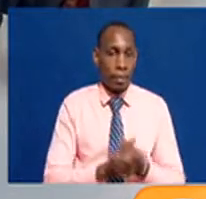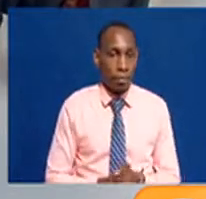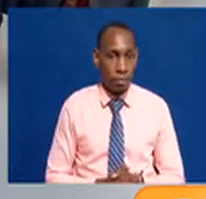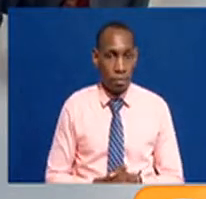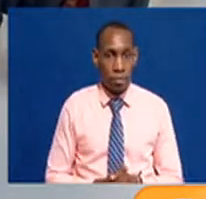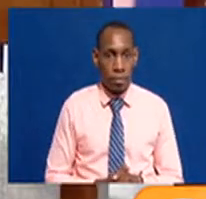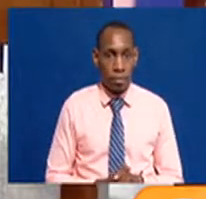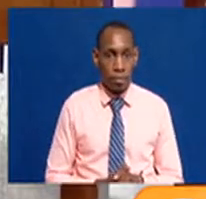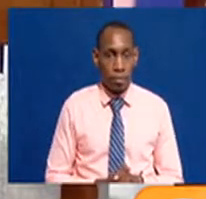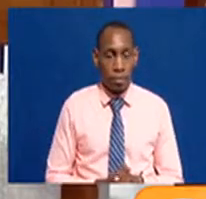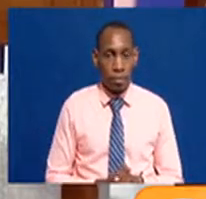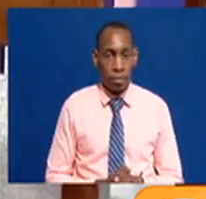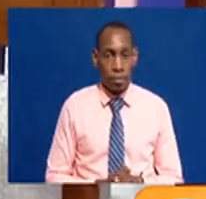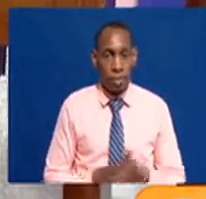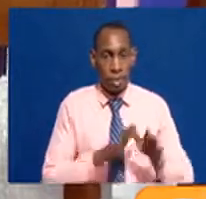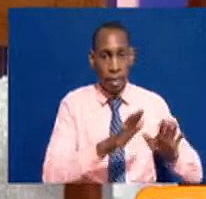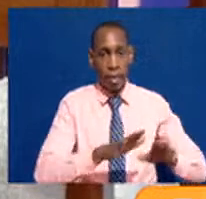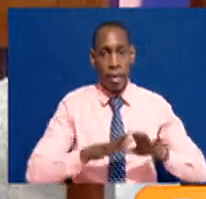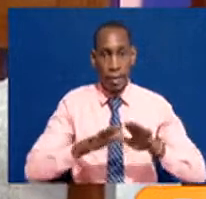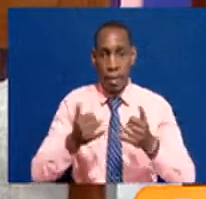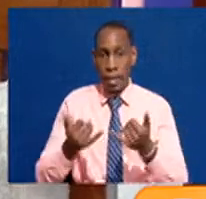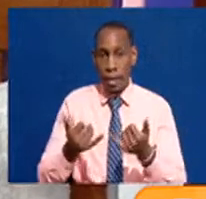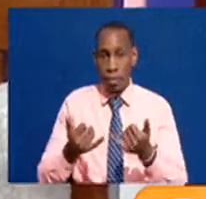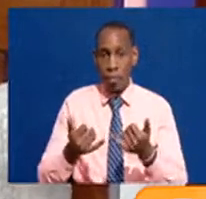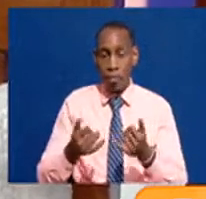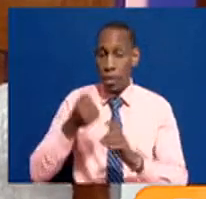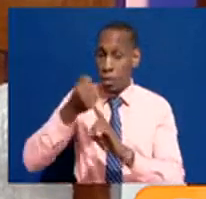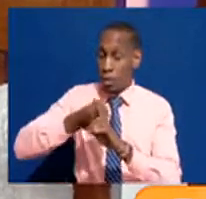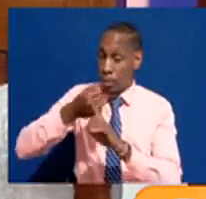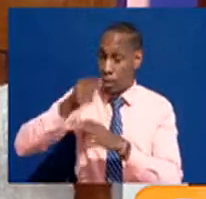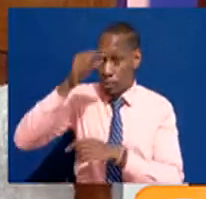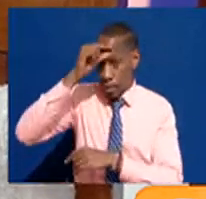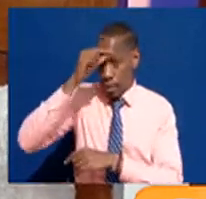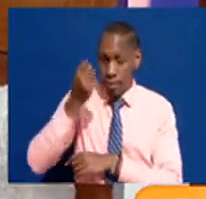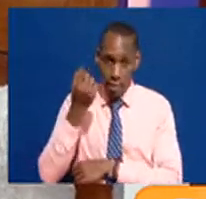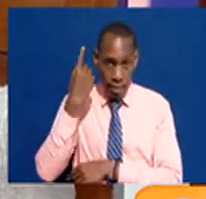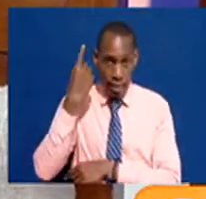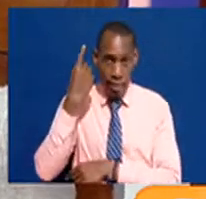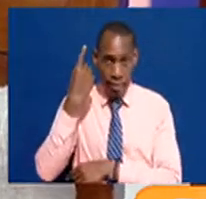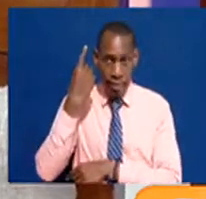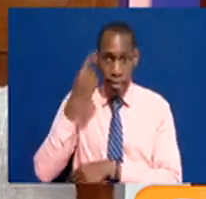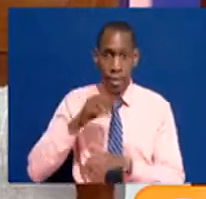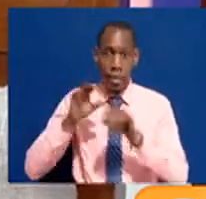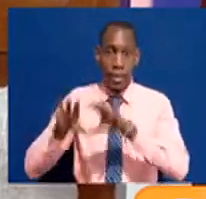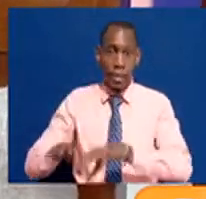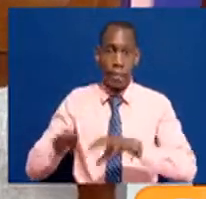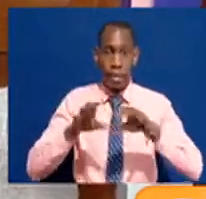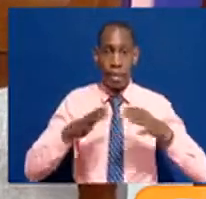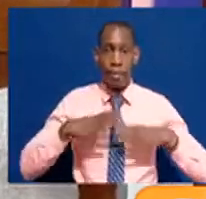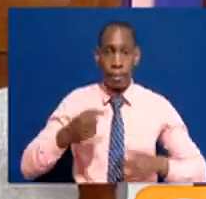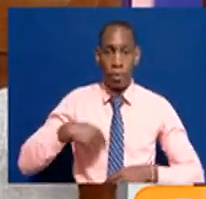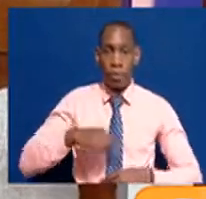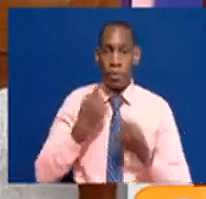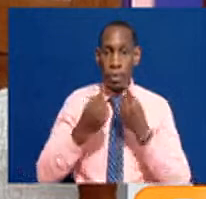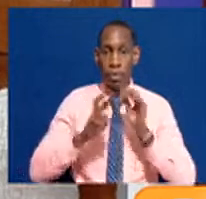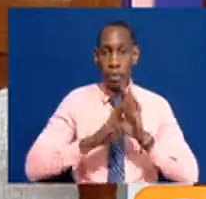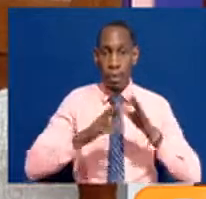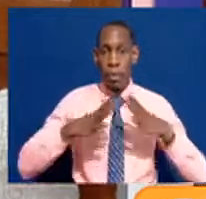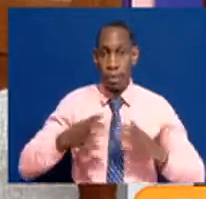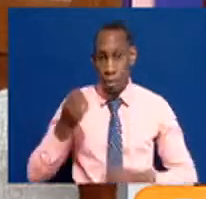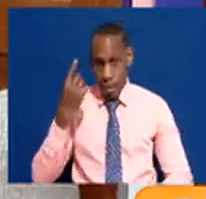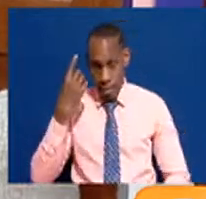the rallies are to bring the government to understand the plight of the people. We're speaking for the people,